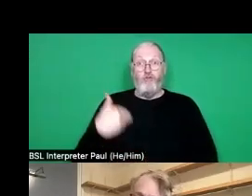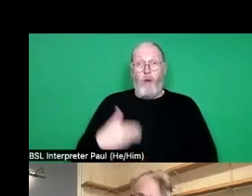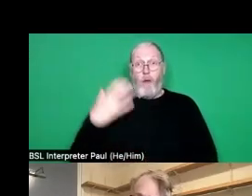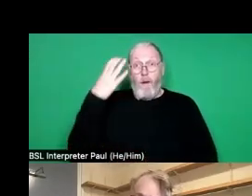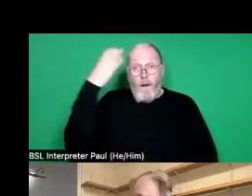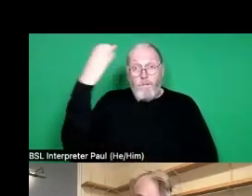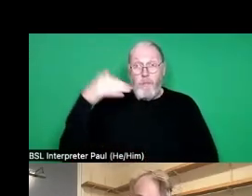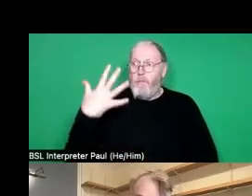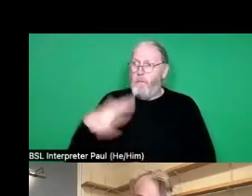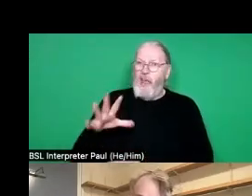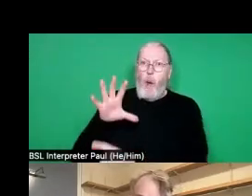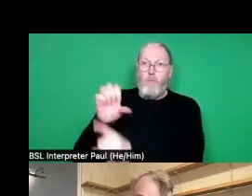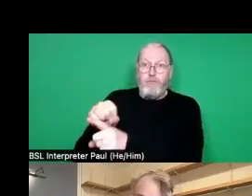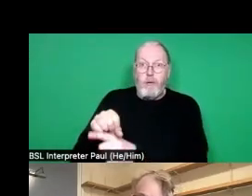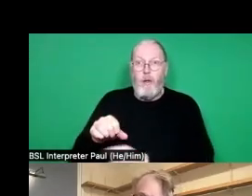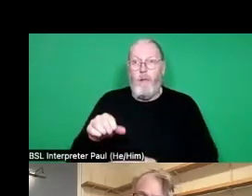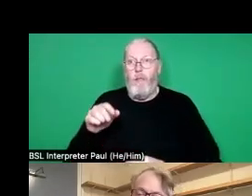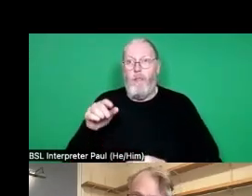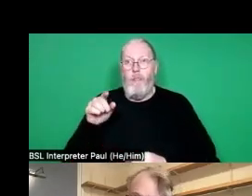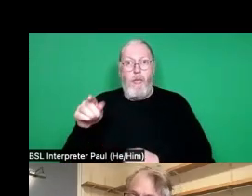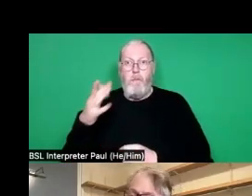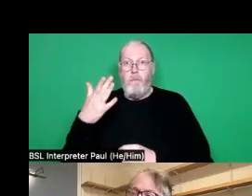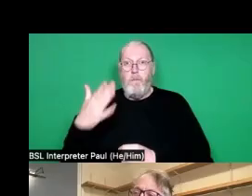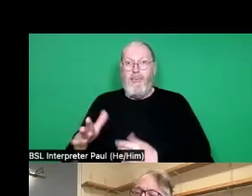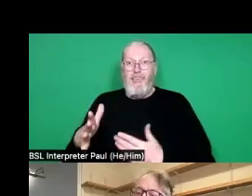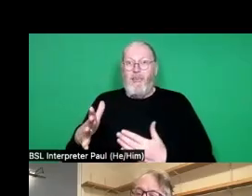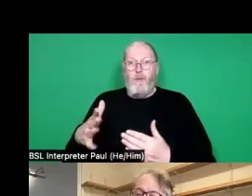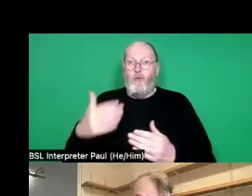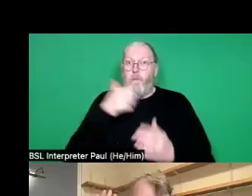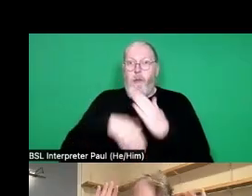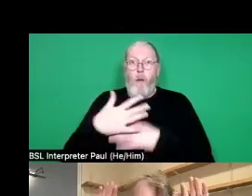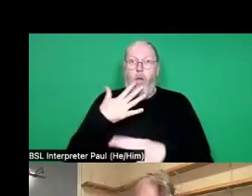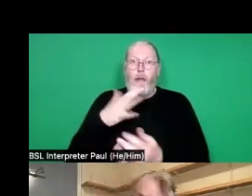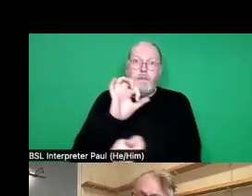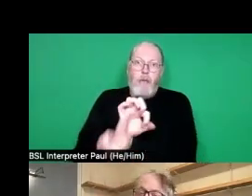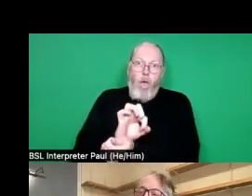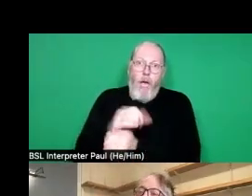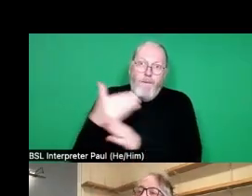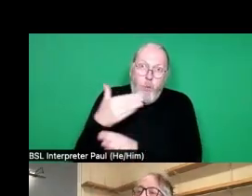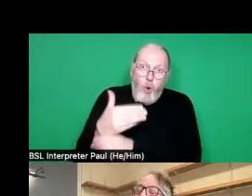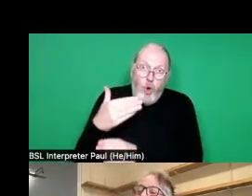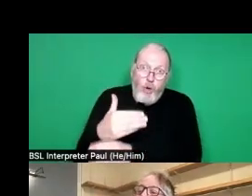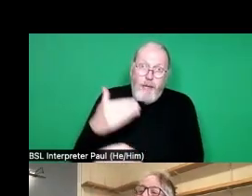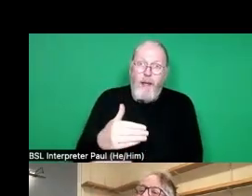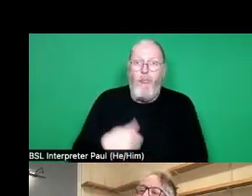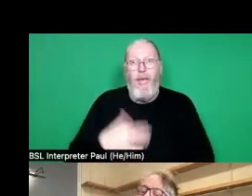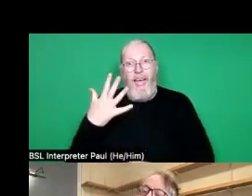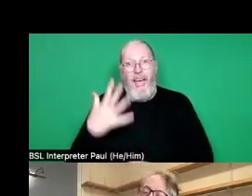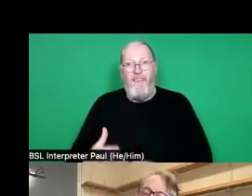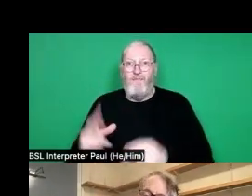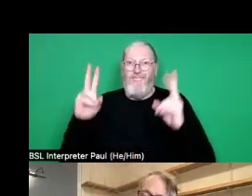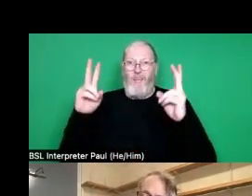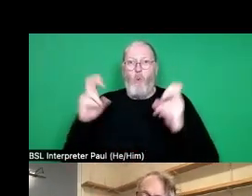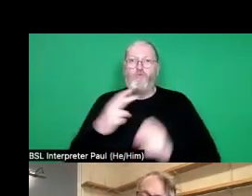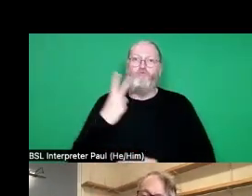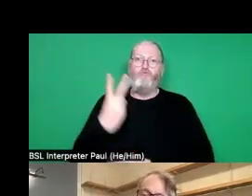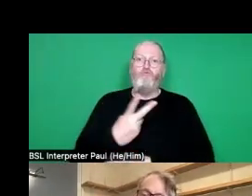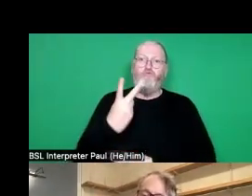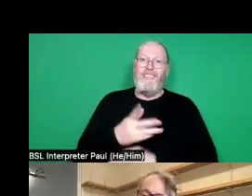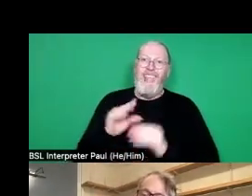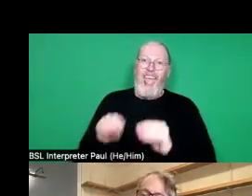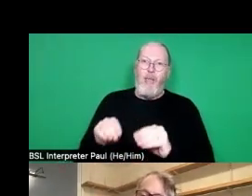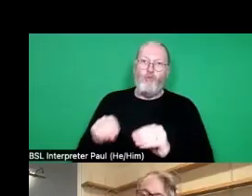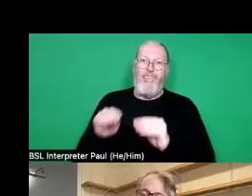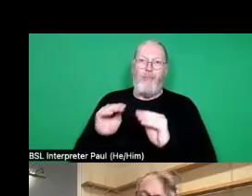production involved with slave labor and re-education camps and so on. So I'd written a few paragraphs,